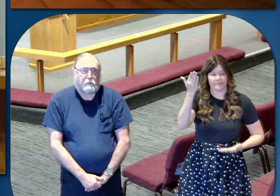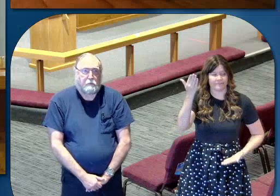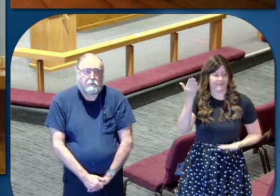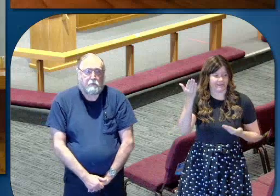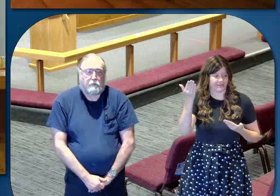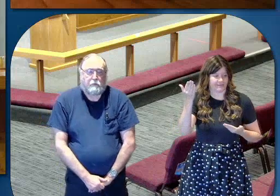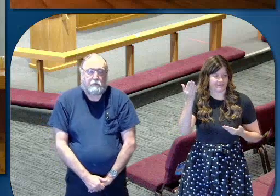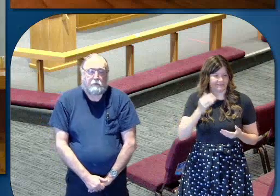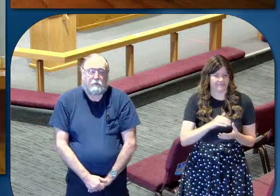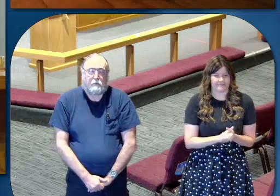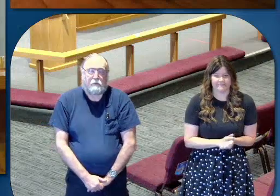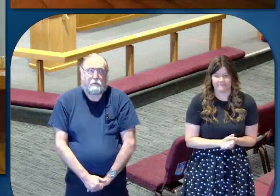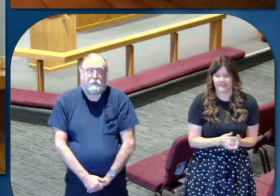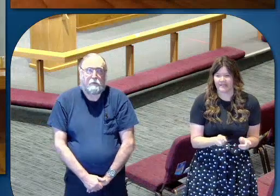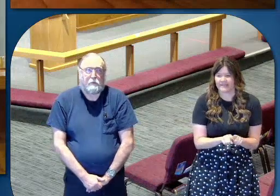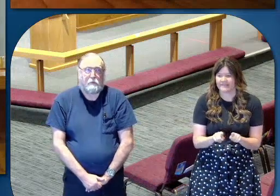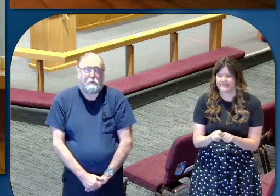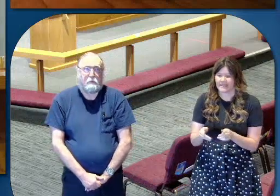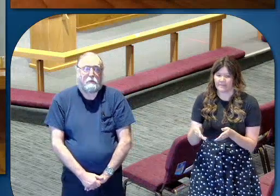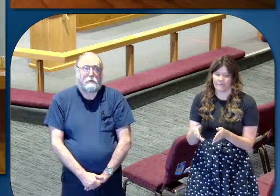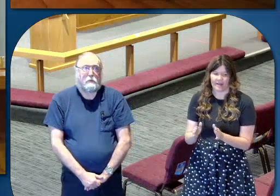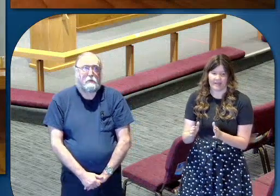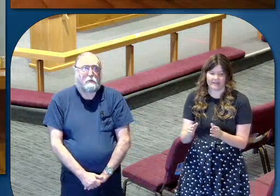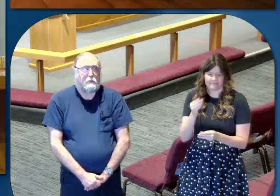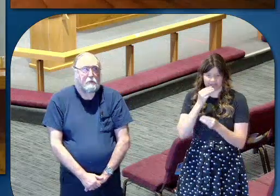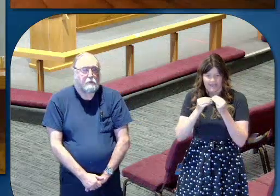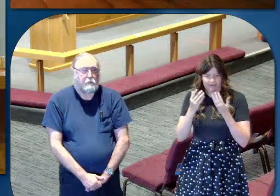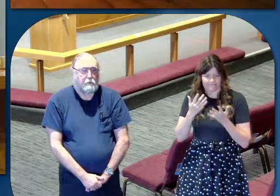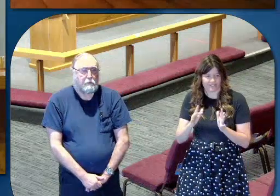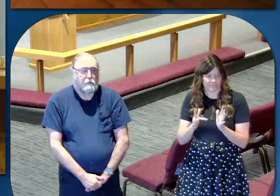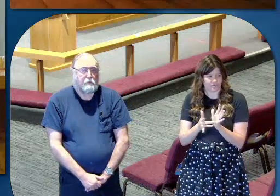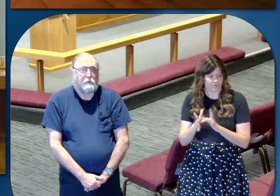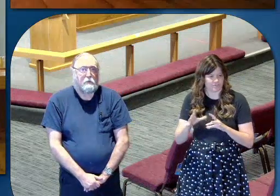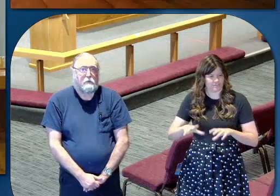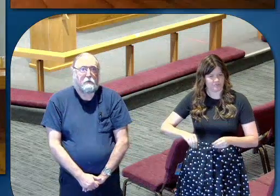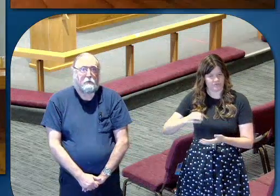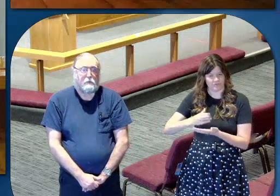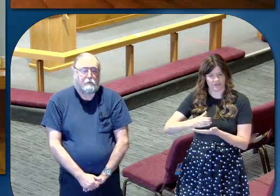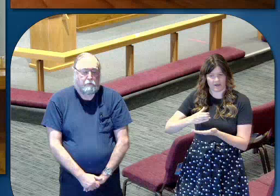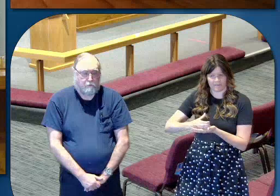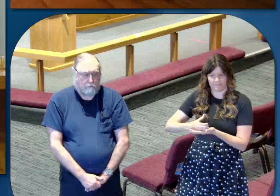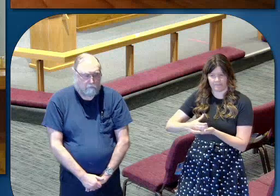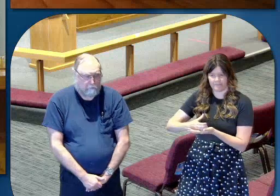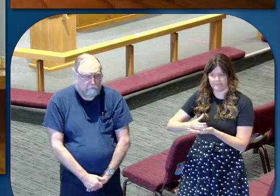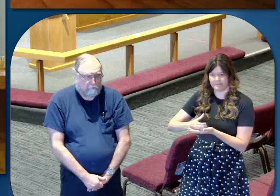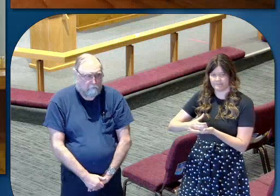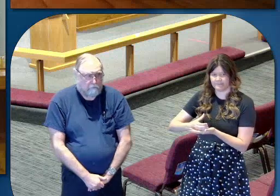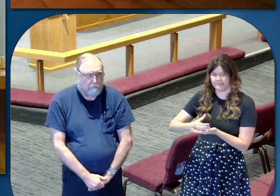In the same way also, after supper, he took the cup.